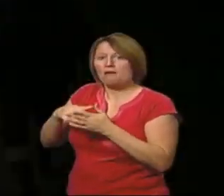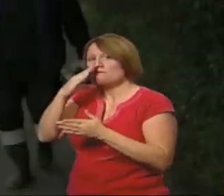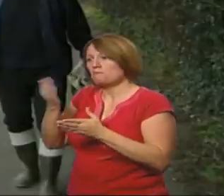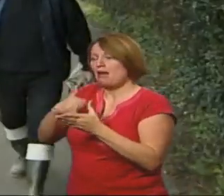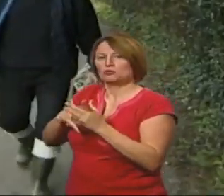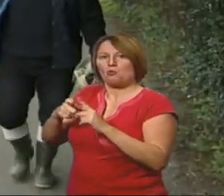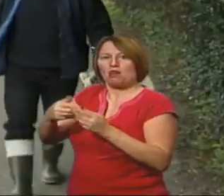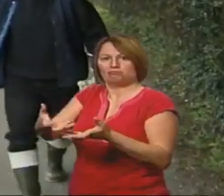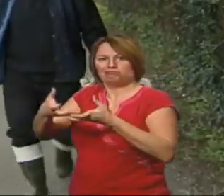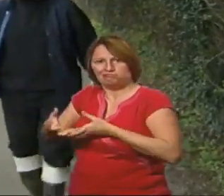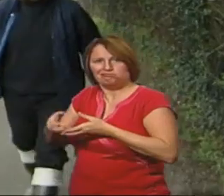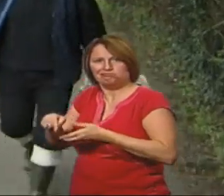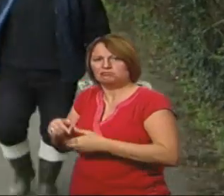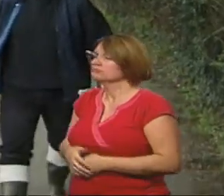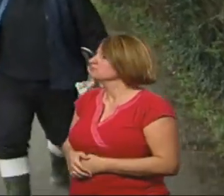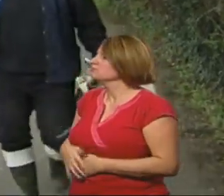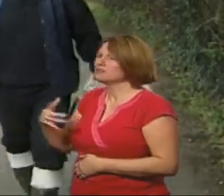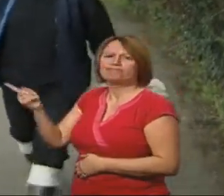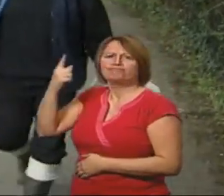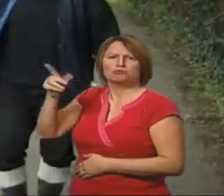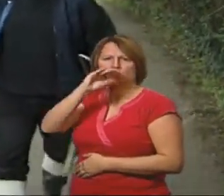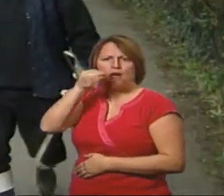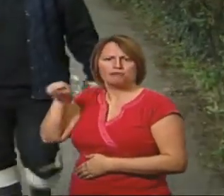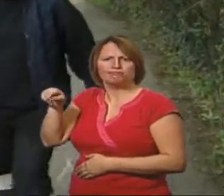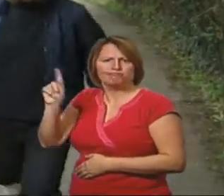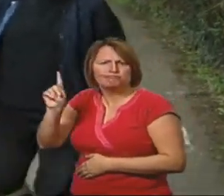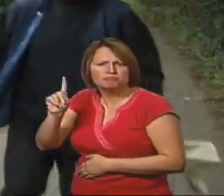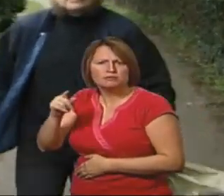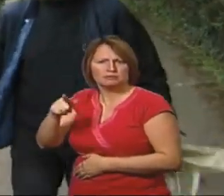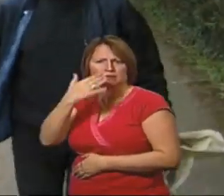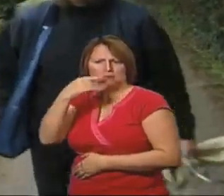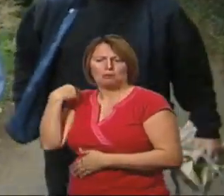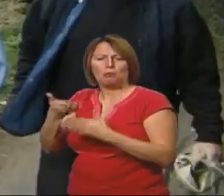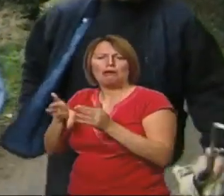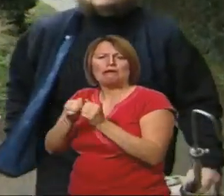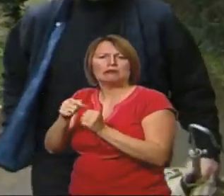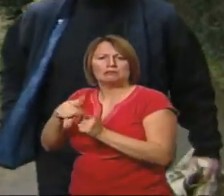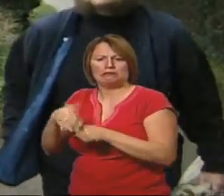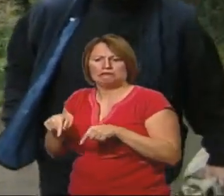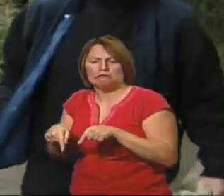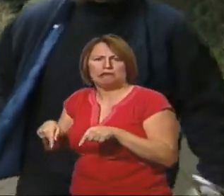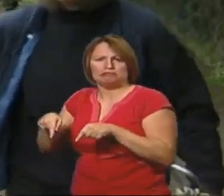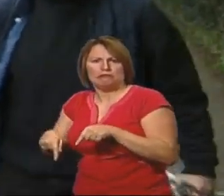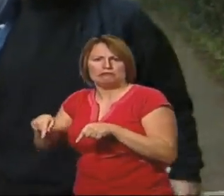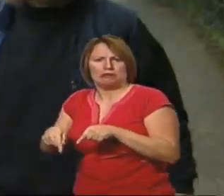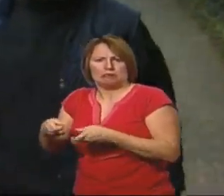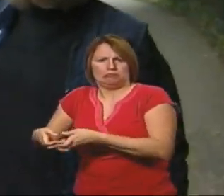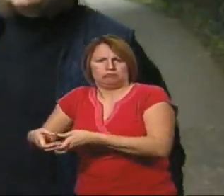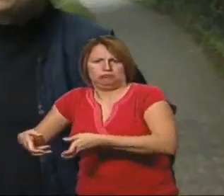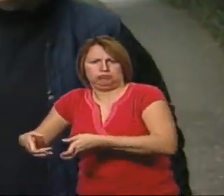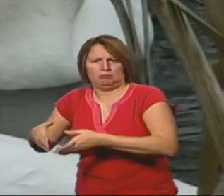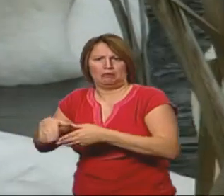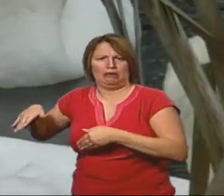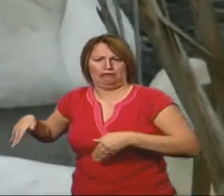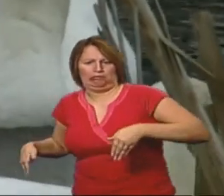wild. We've been called out to a swan. Apparently it was seen over the weekend having troubles walking and holding